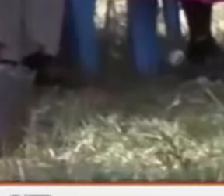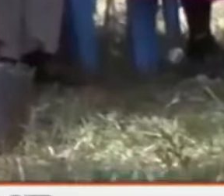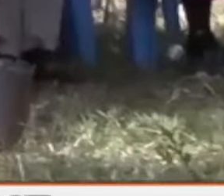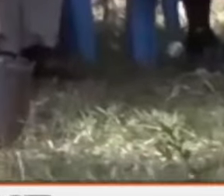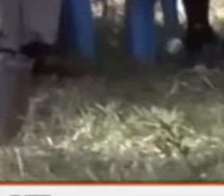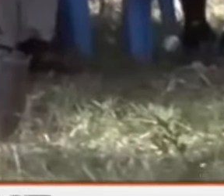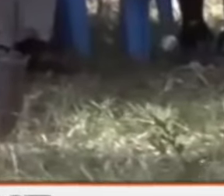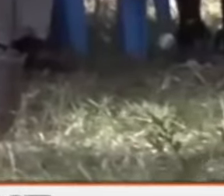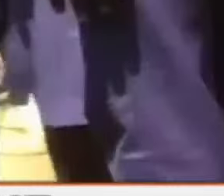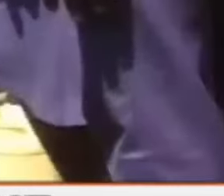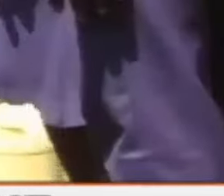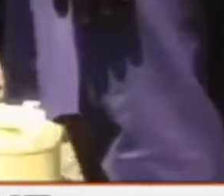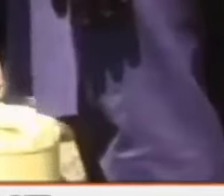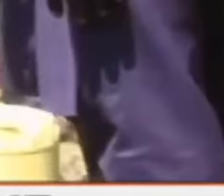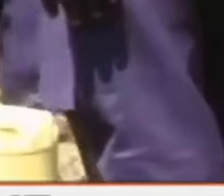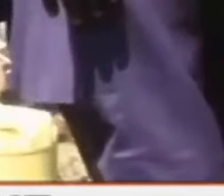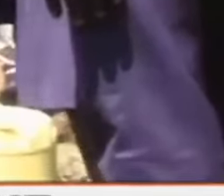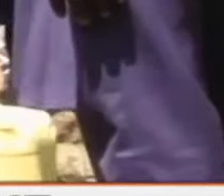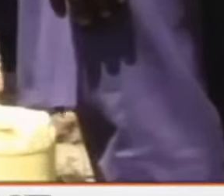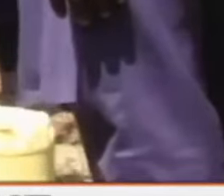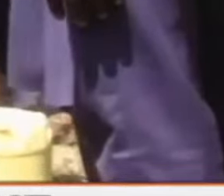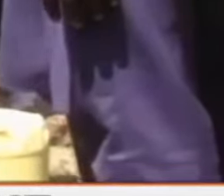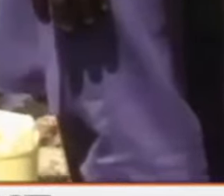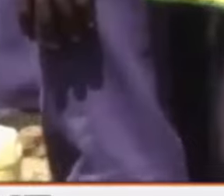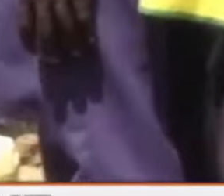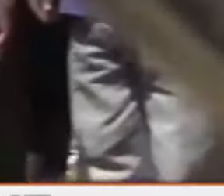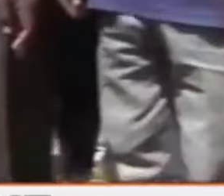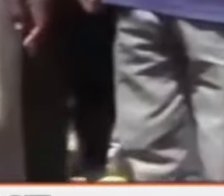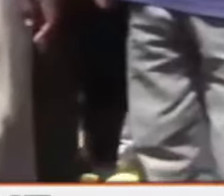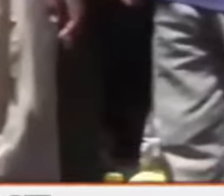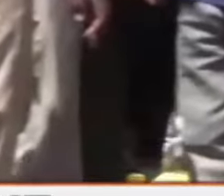So that they can always